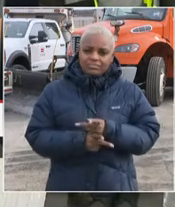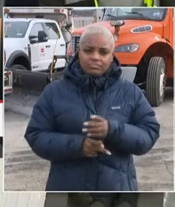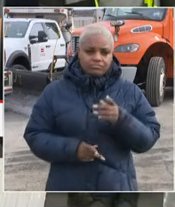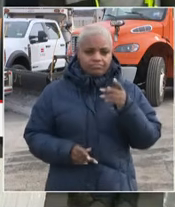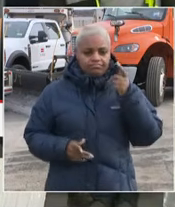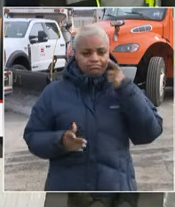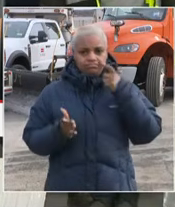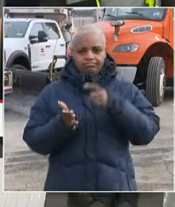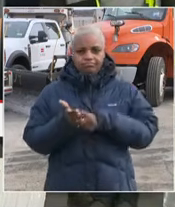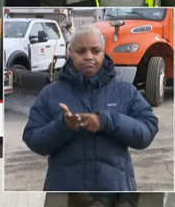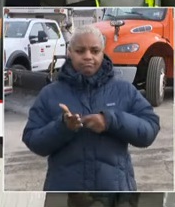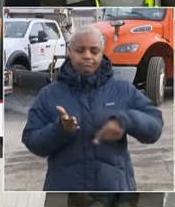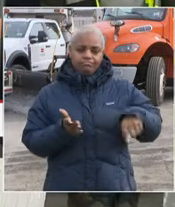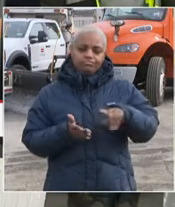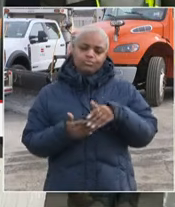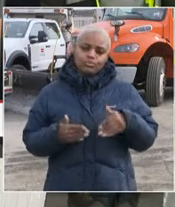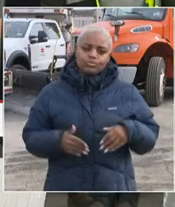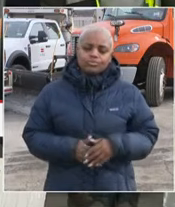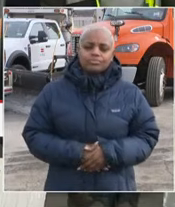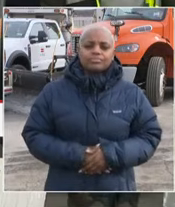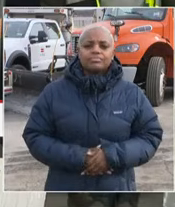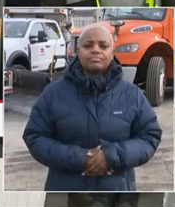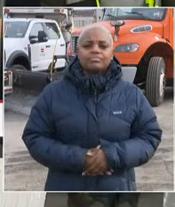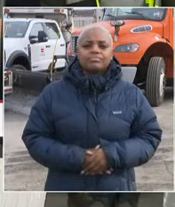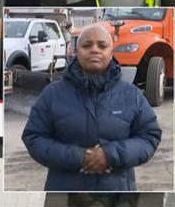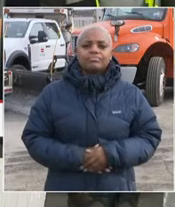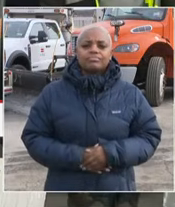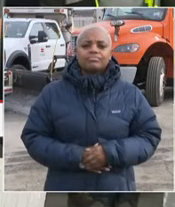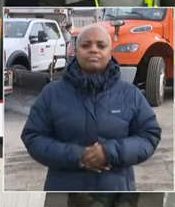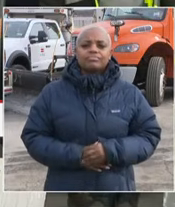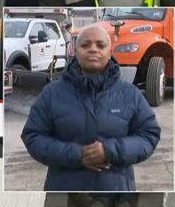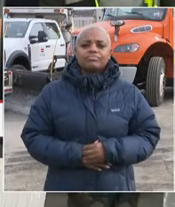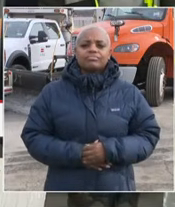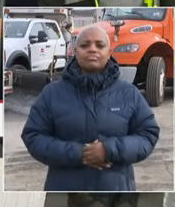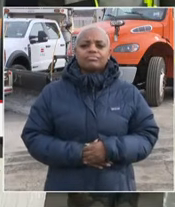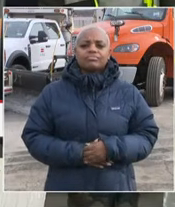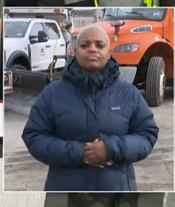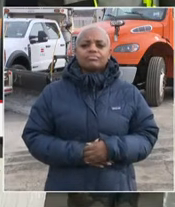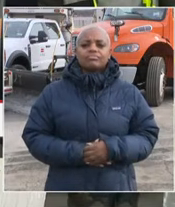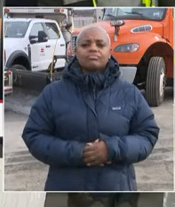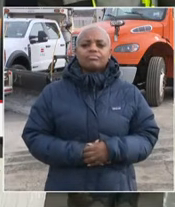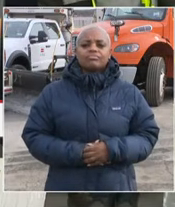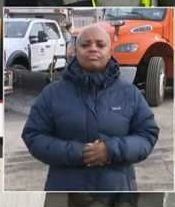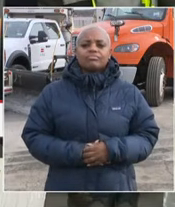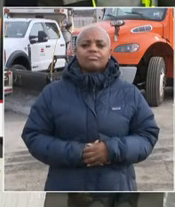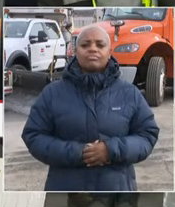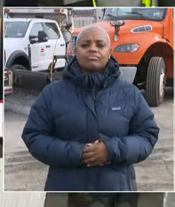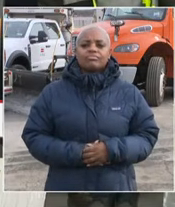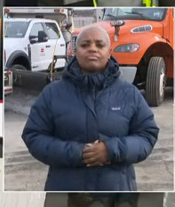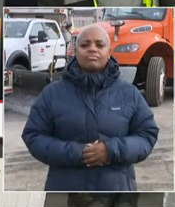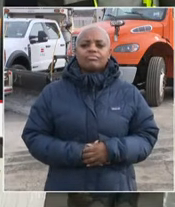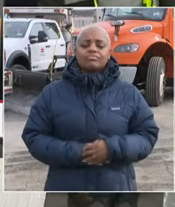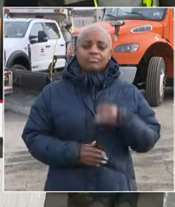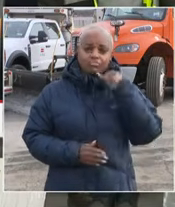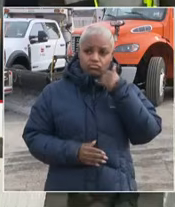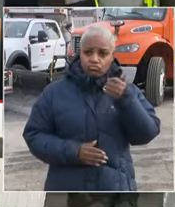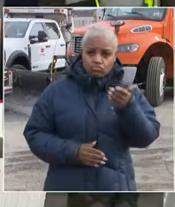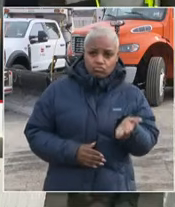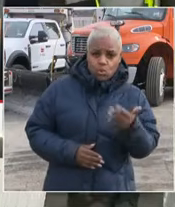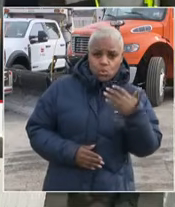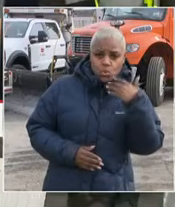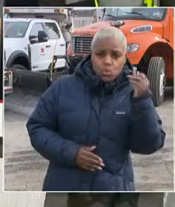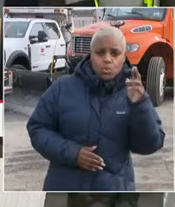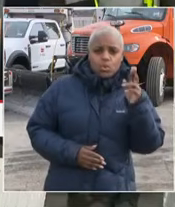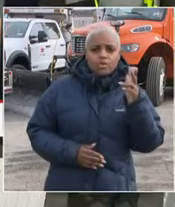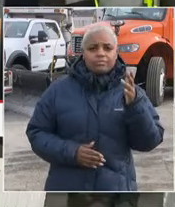in with people. And if you're one of those people, have a plan to call out so people know how you're doing and what